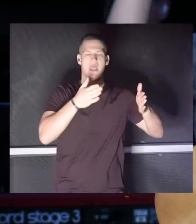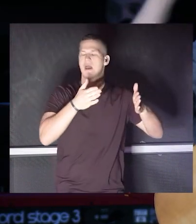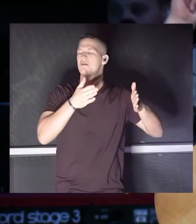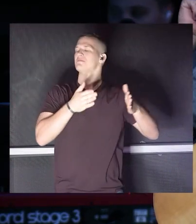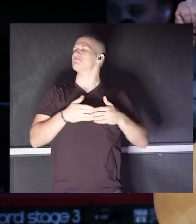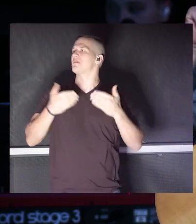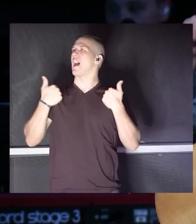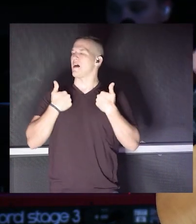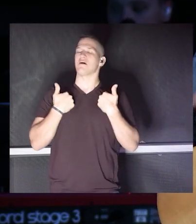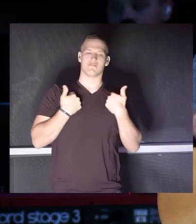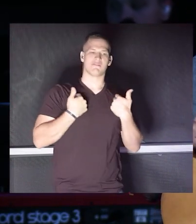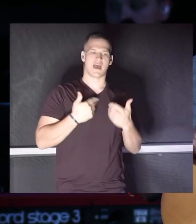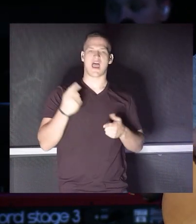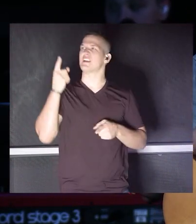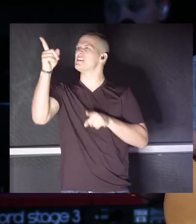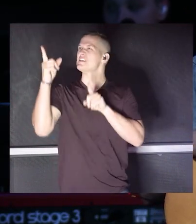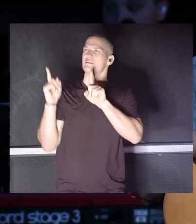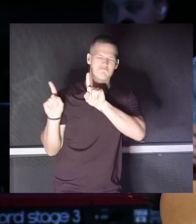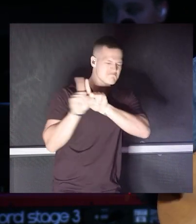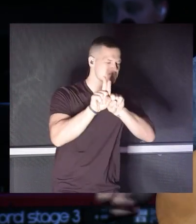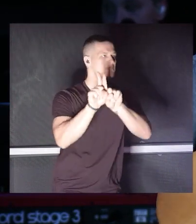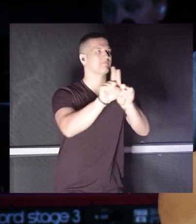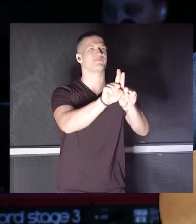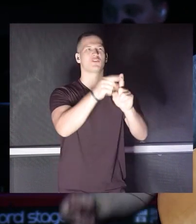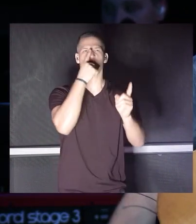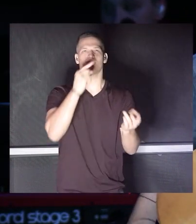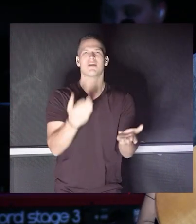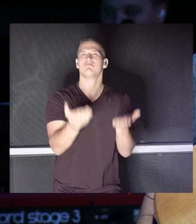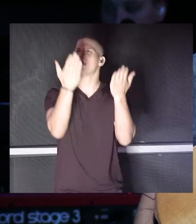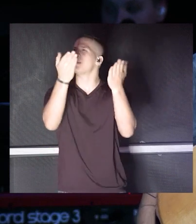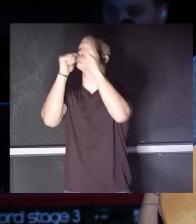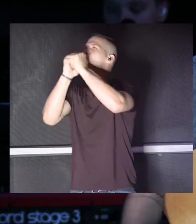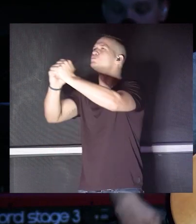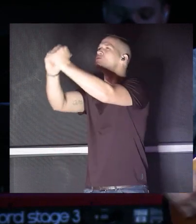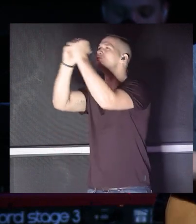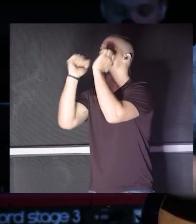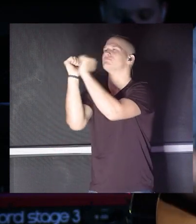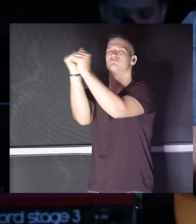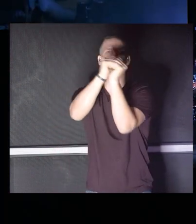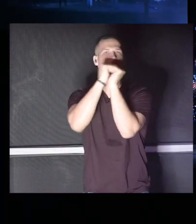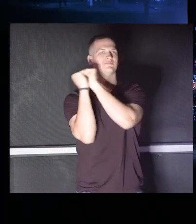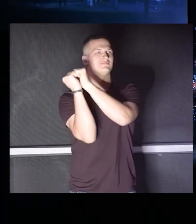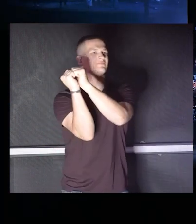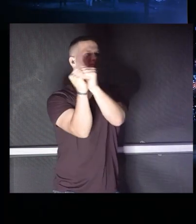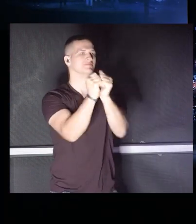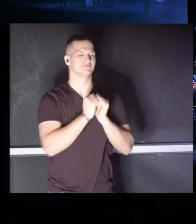matter what, and he is in this with us. Amen? So let's stand up and let's worship together.